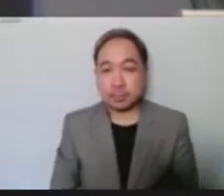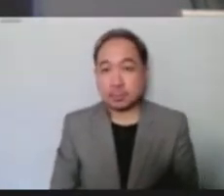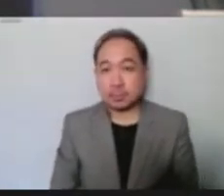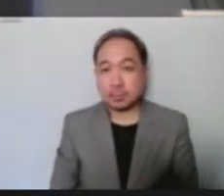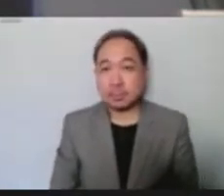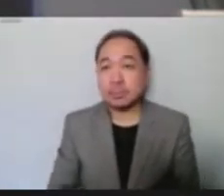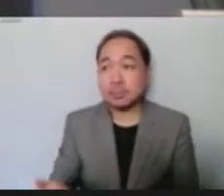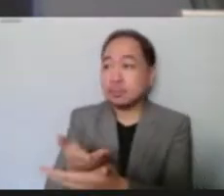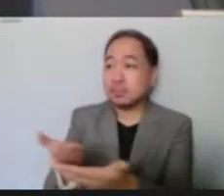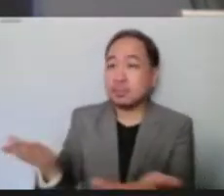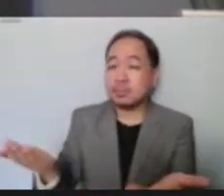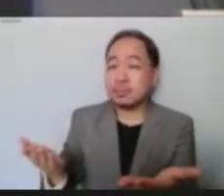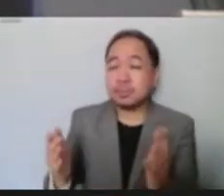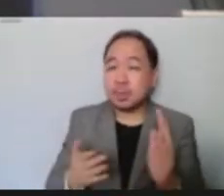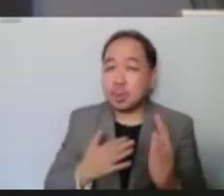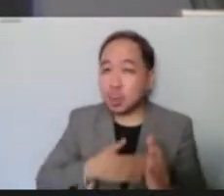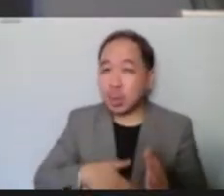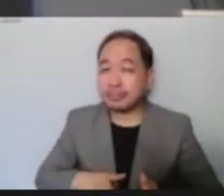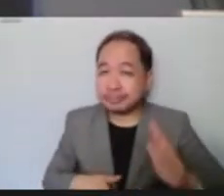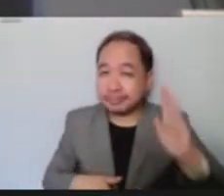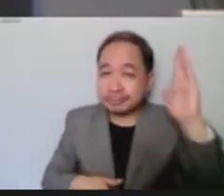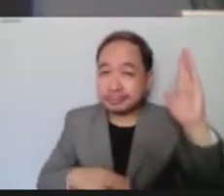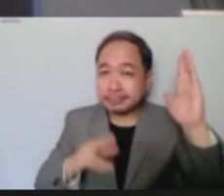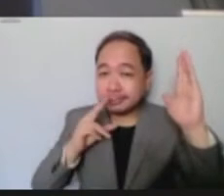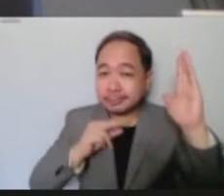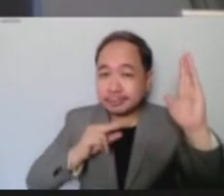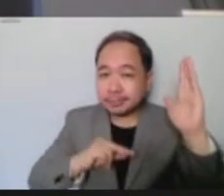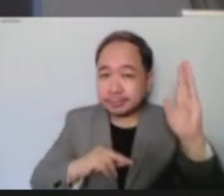are there any other requests for the flow